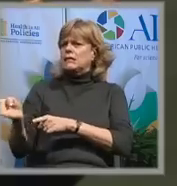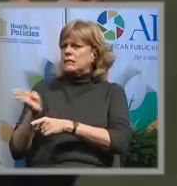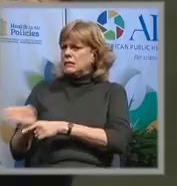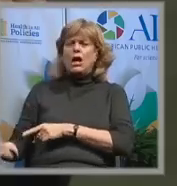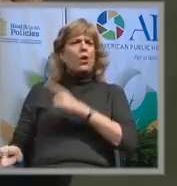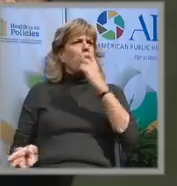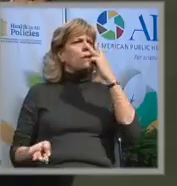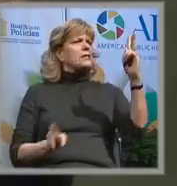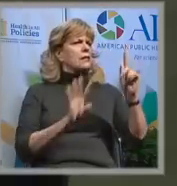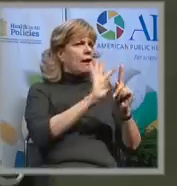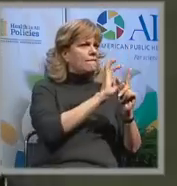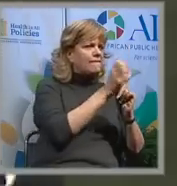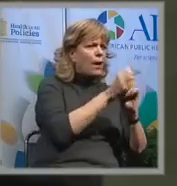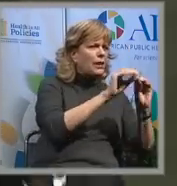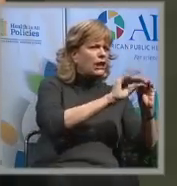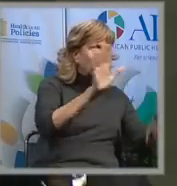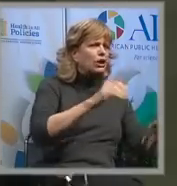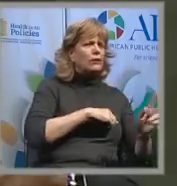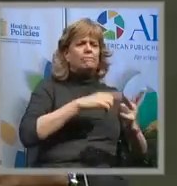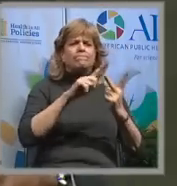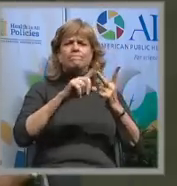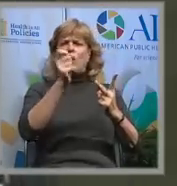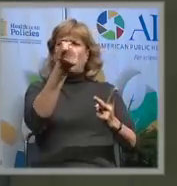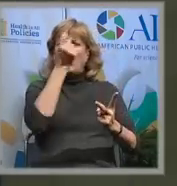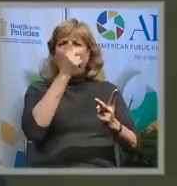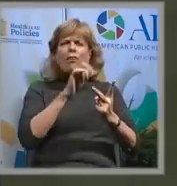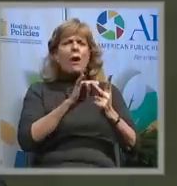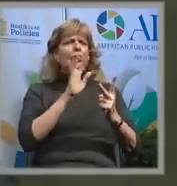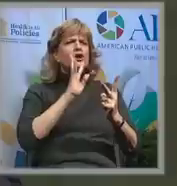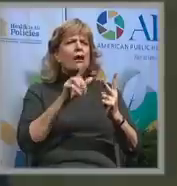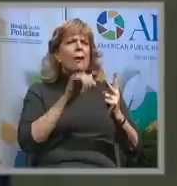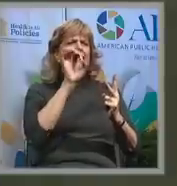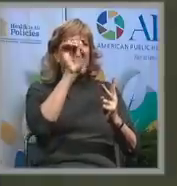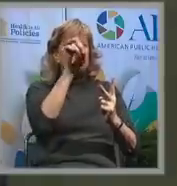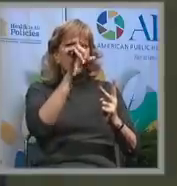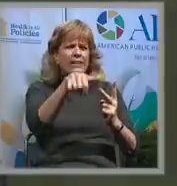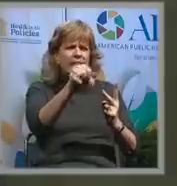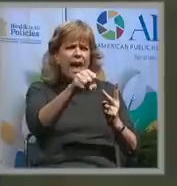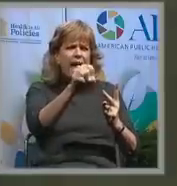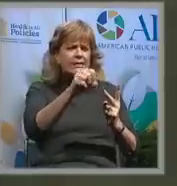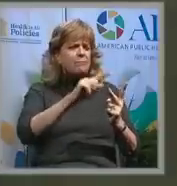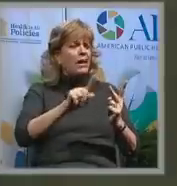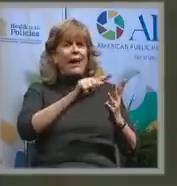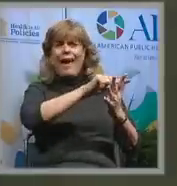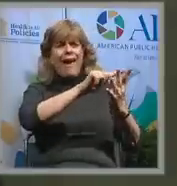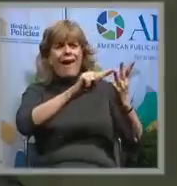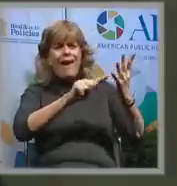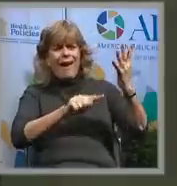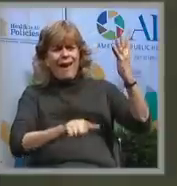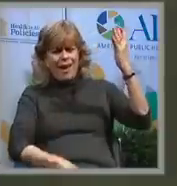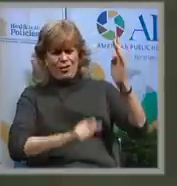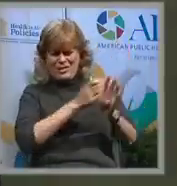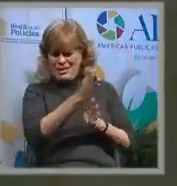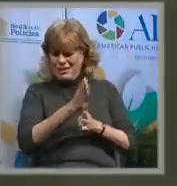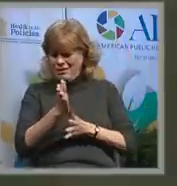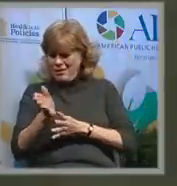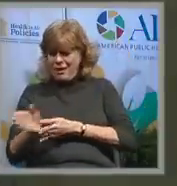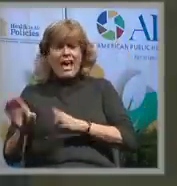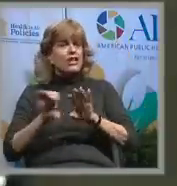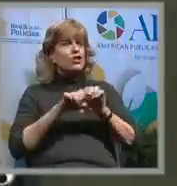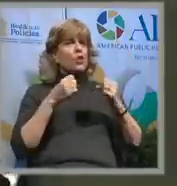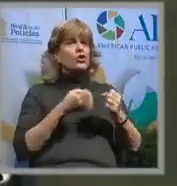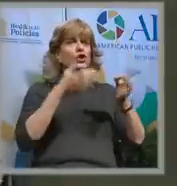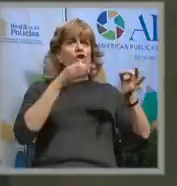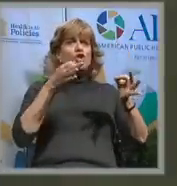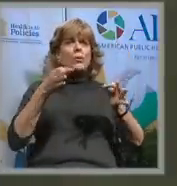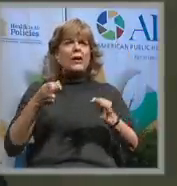the environment clearly, that we understand that we're talking about education, yeah, but that anyone responsible for any of these social